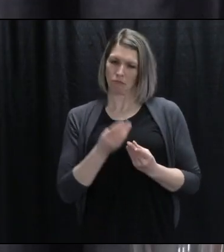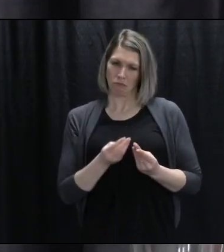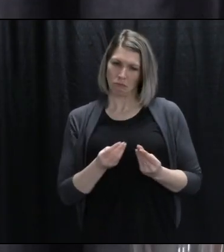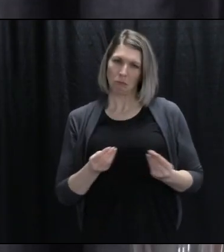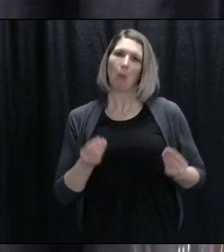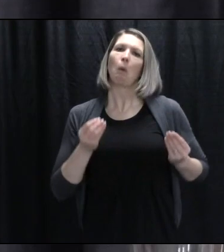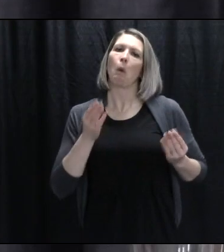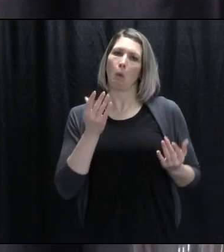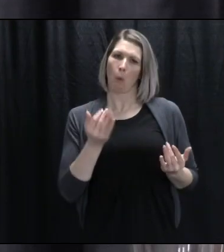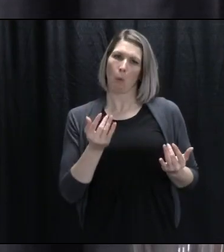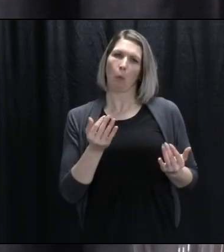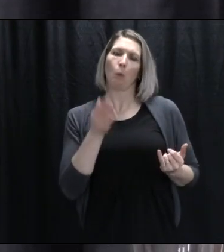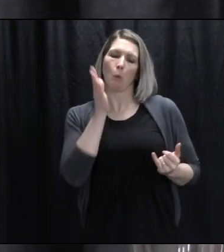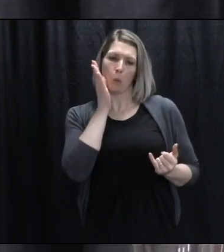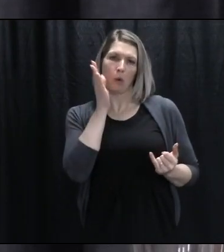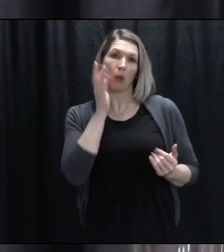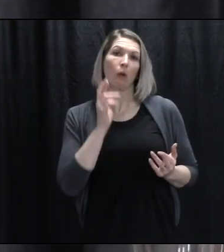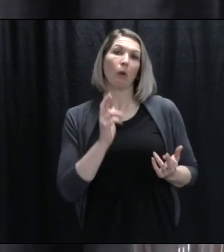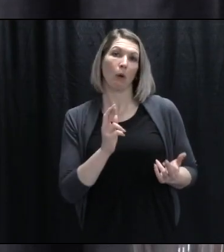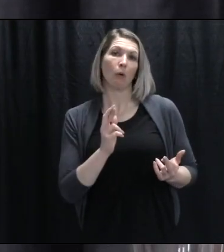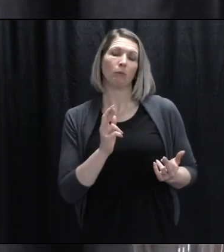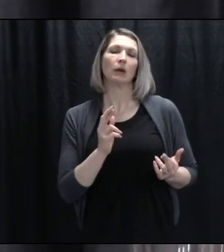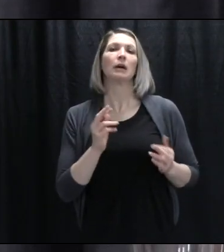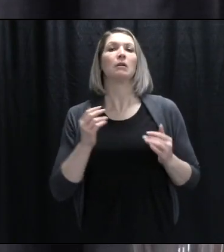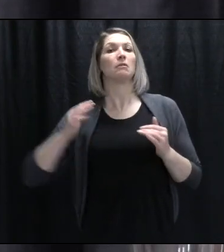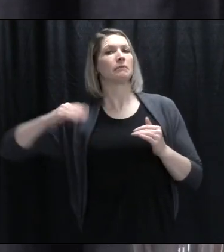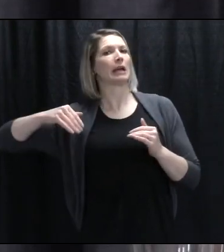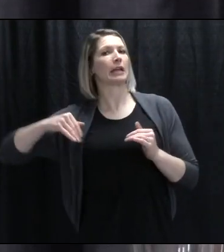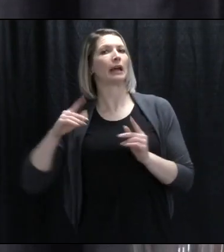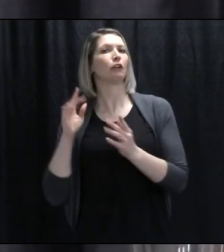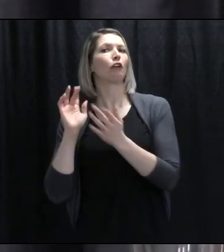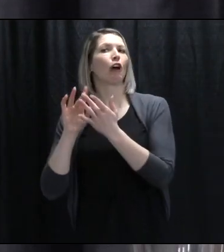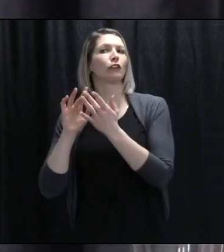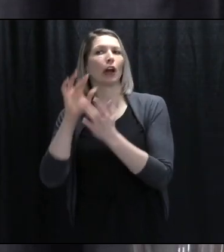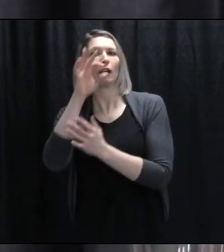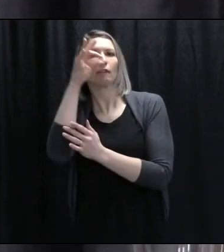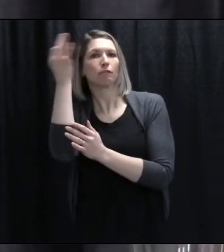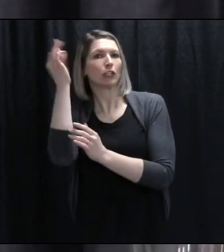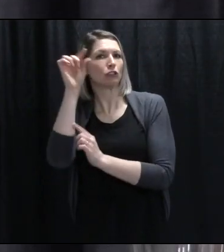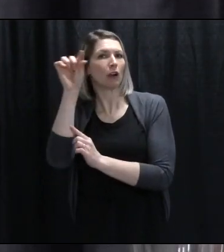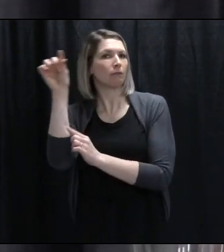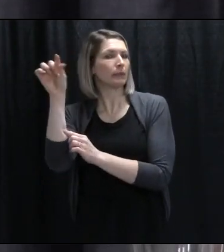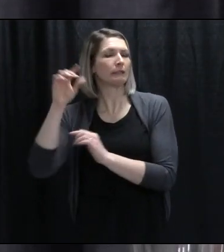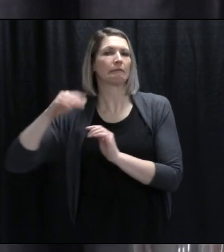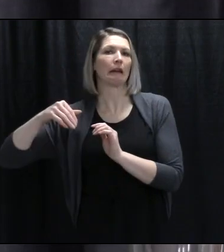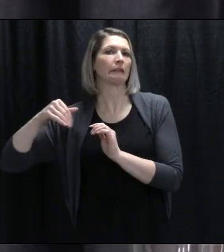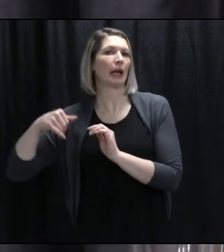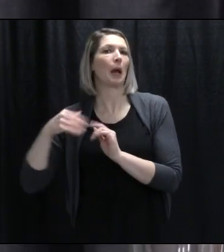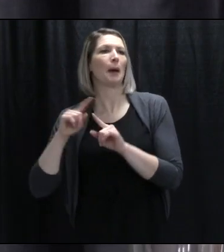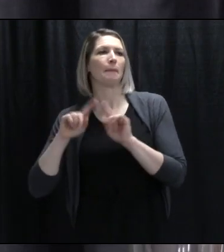so either solo or in conjunction with Intergovernmental Affairs and the Premier's office.